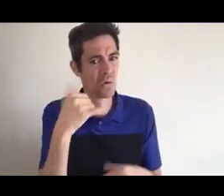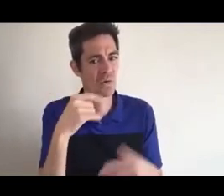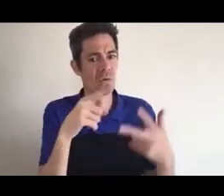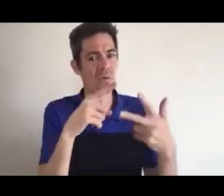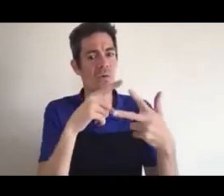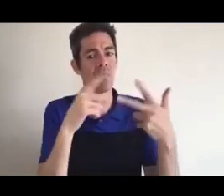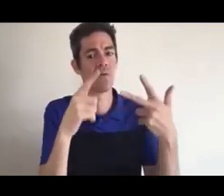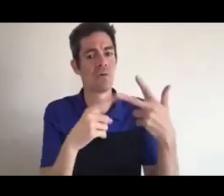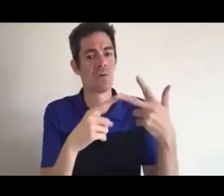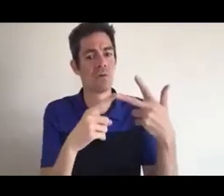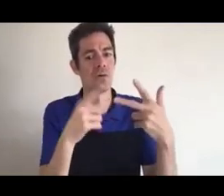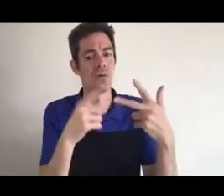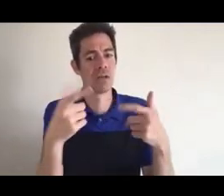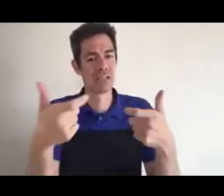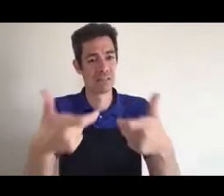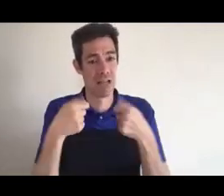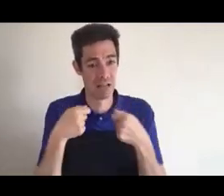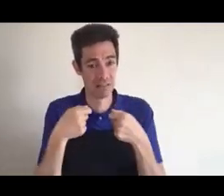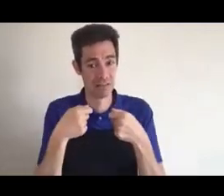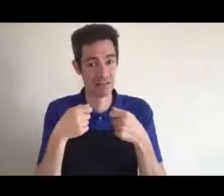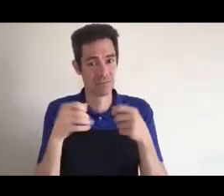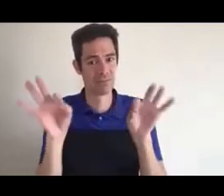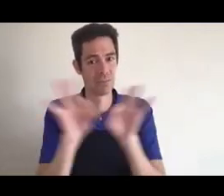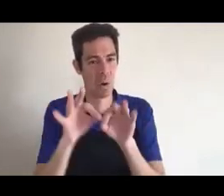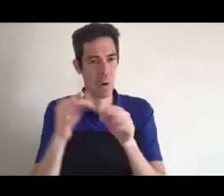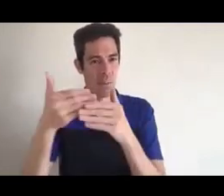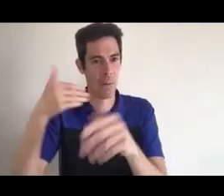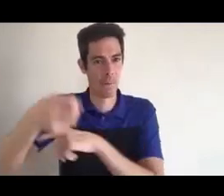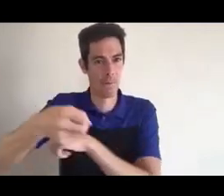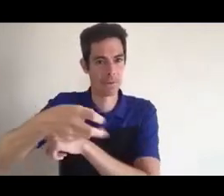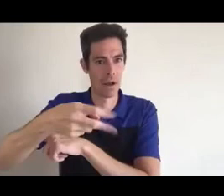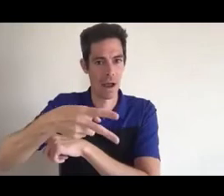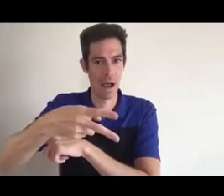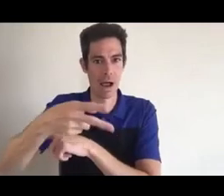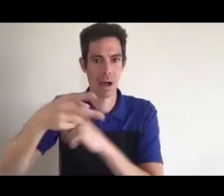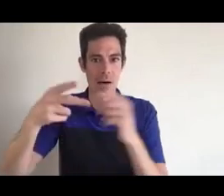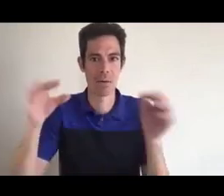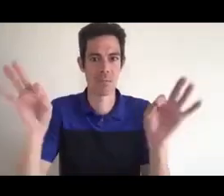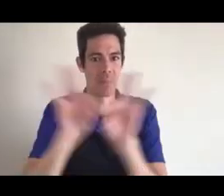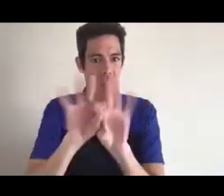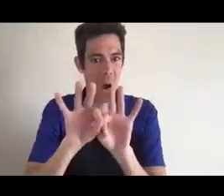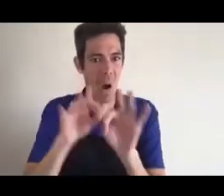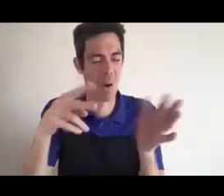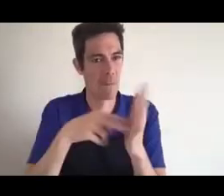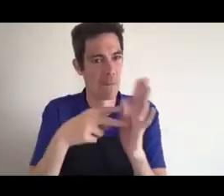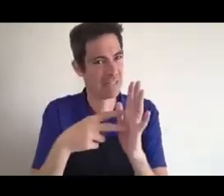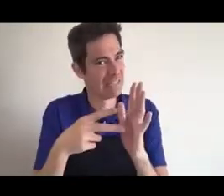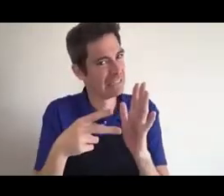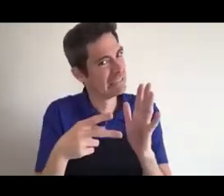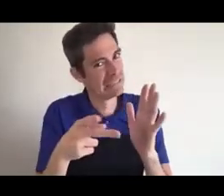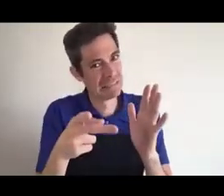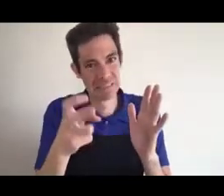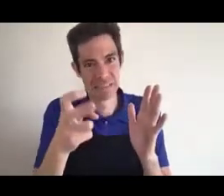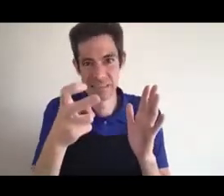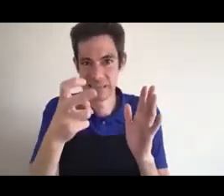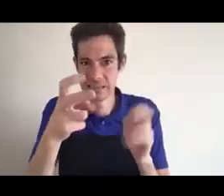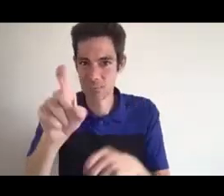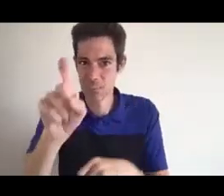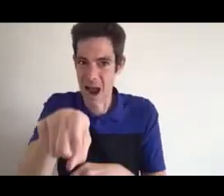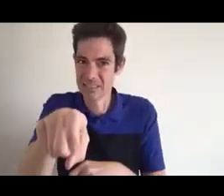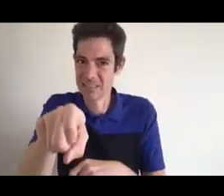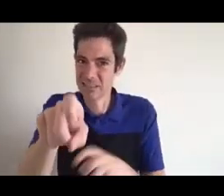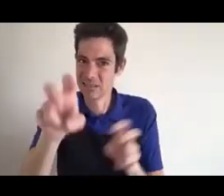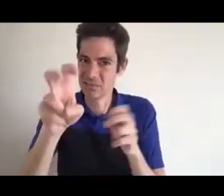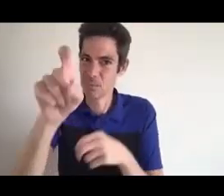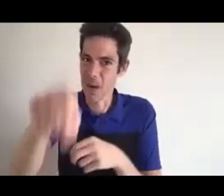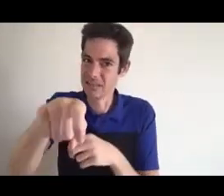When you meet at home, just bring your phone. It's important that you bring your phone. Text me, but it's important before midnight. So it